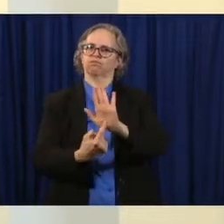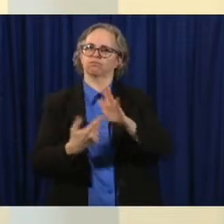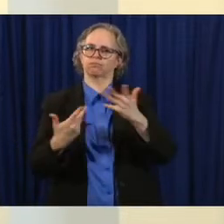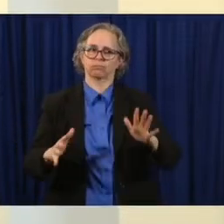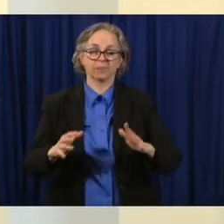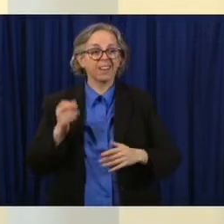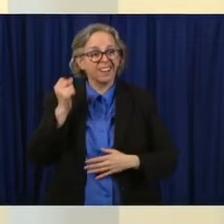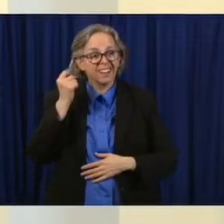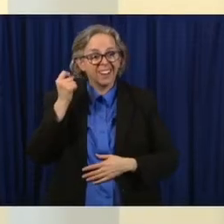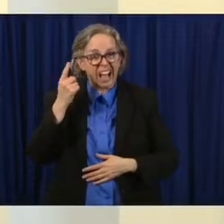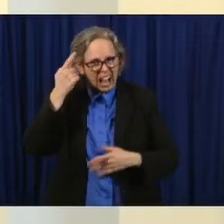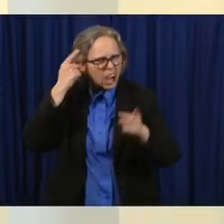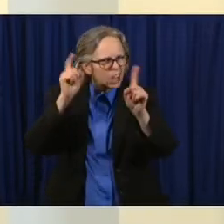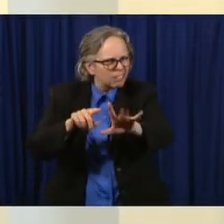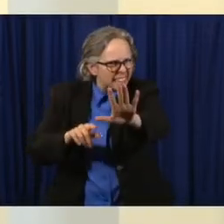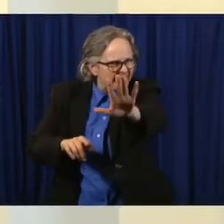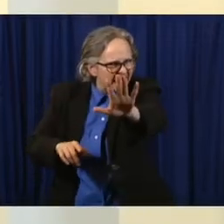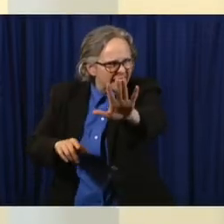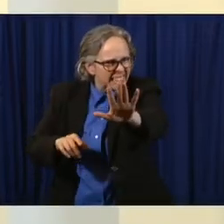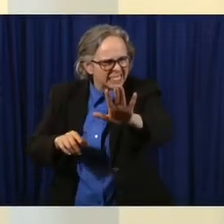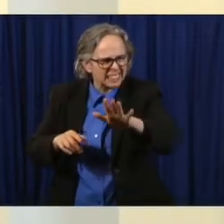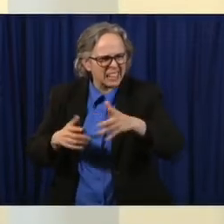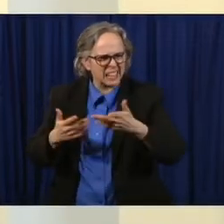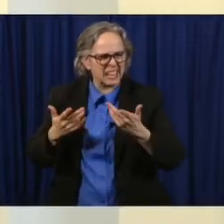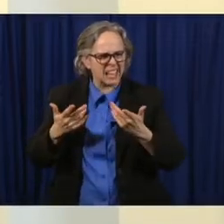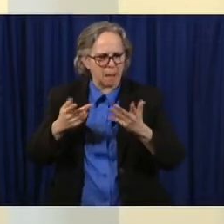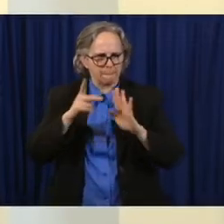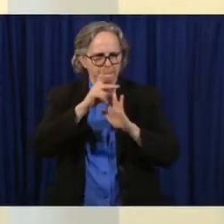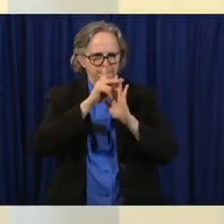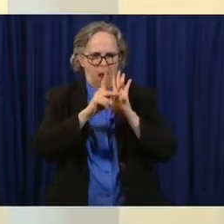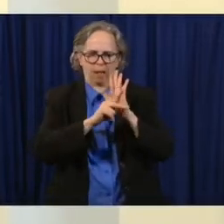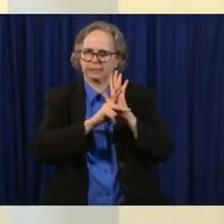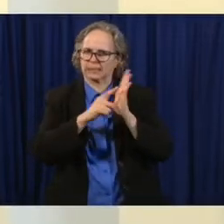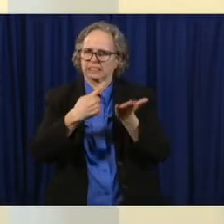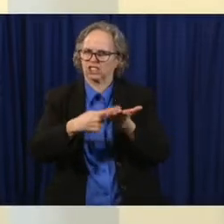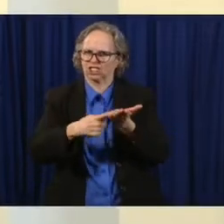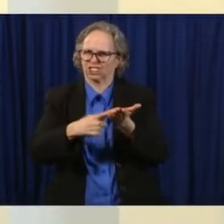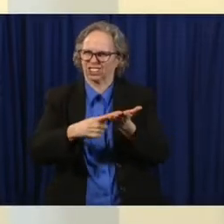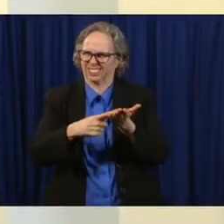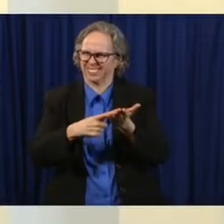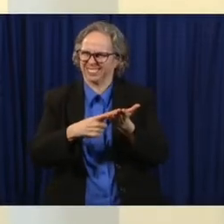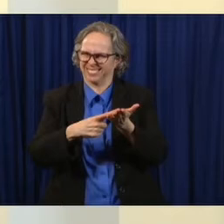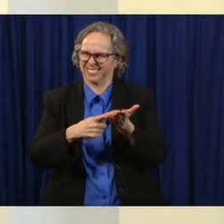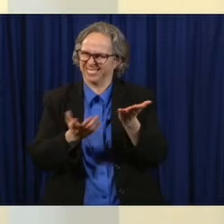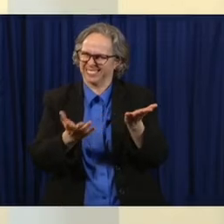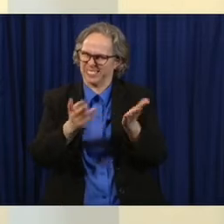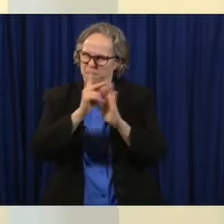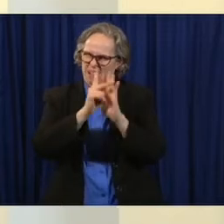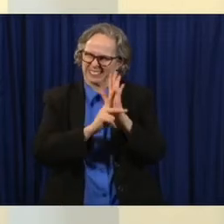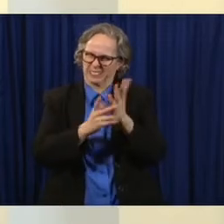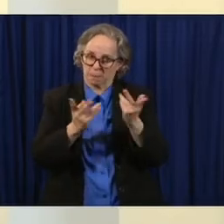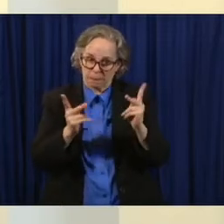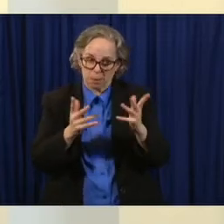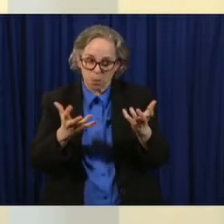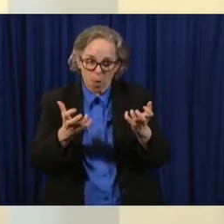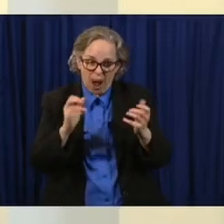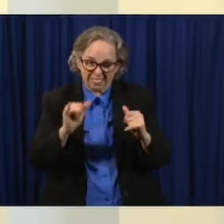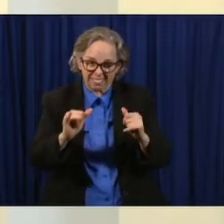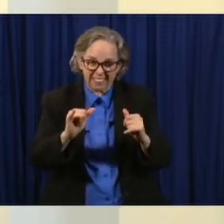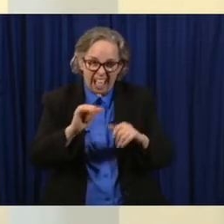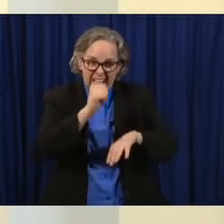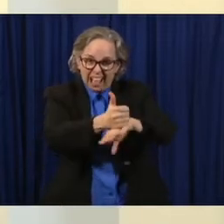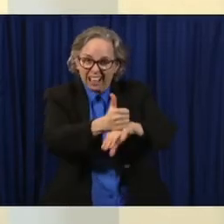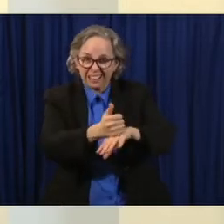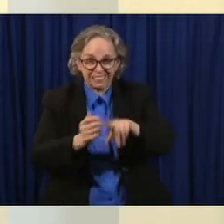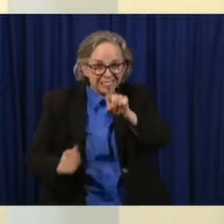is a policy discussion that is worth talking about, and if people would want to implement something like that. But my focus in the